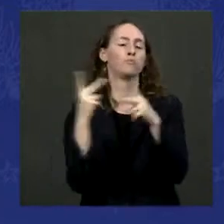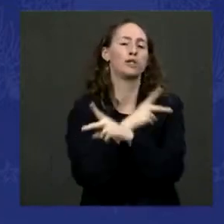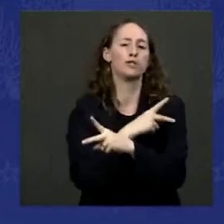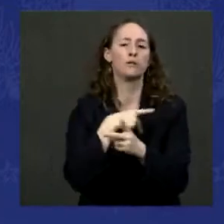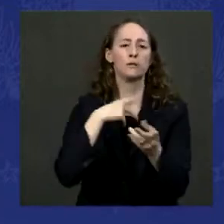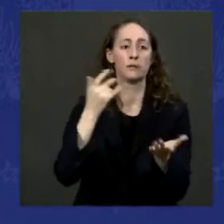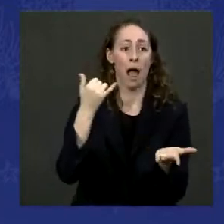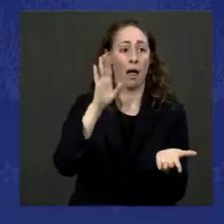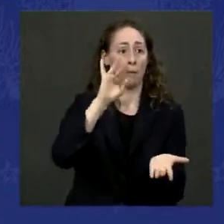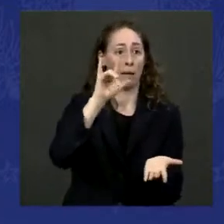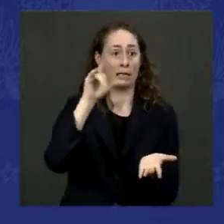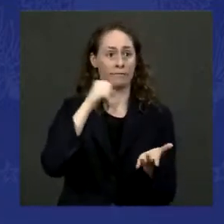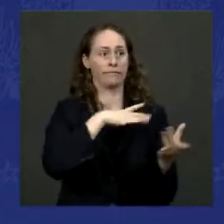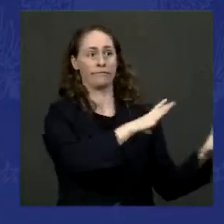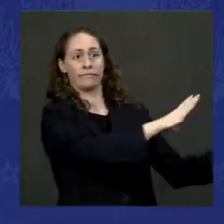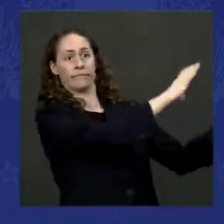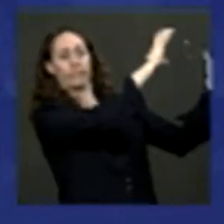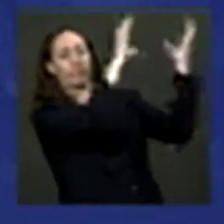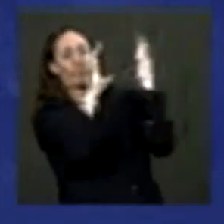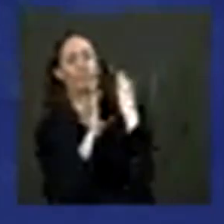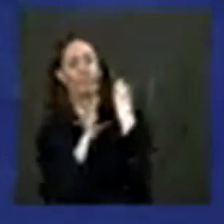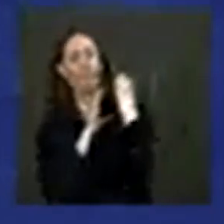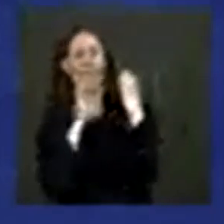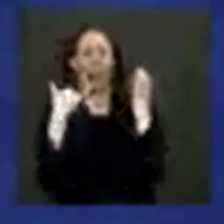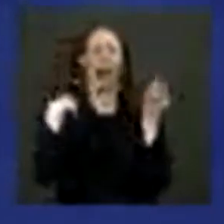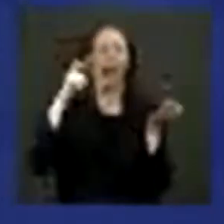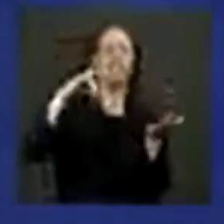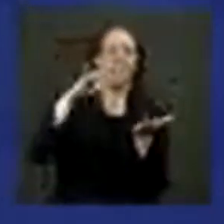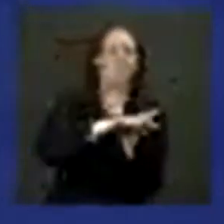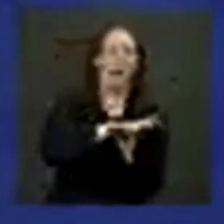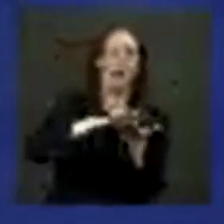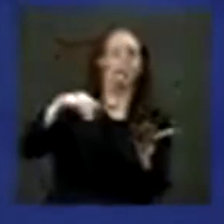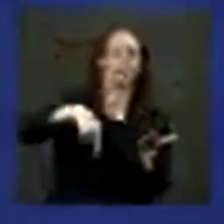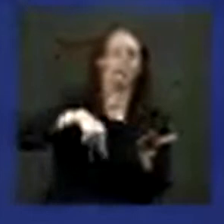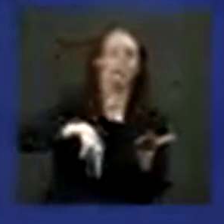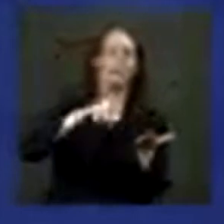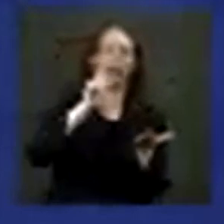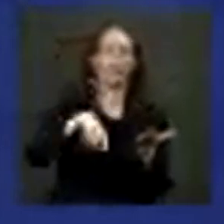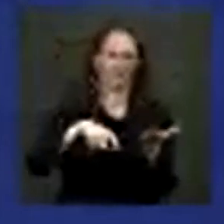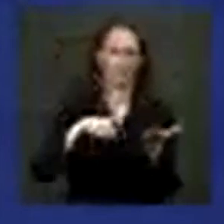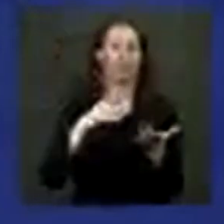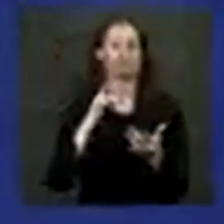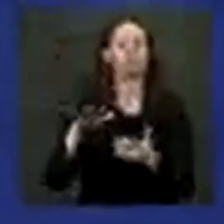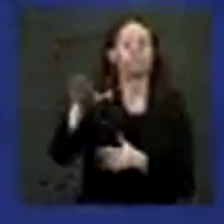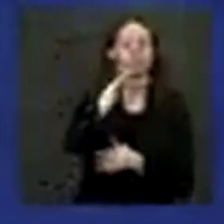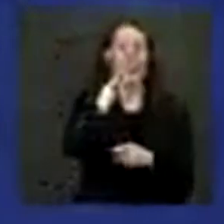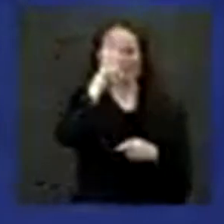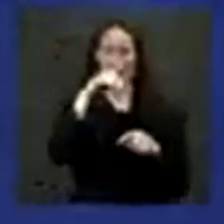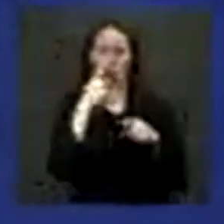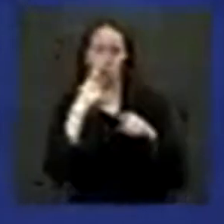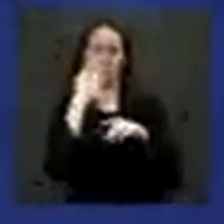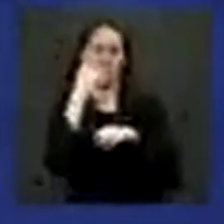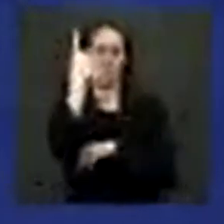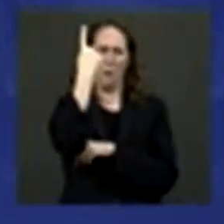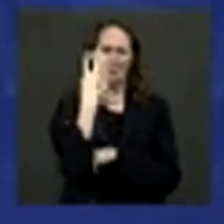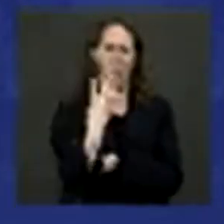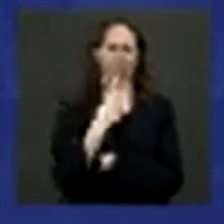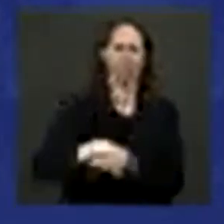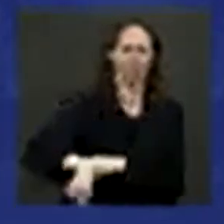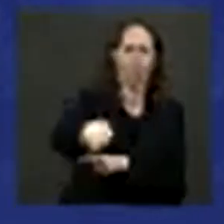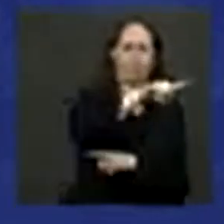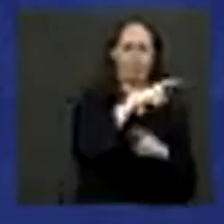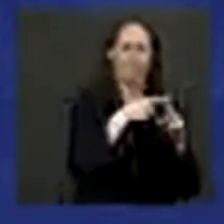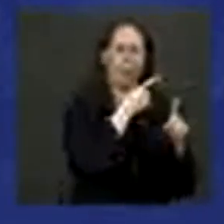pay off. That's more than a quarter of the entire debt incurred now outstanding after more than 200